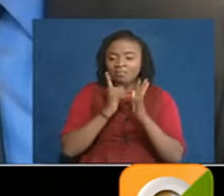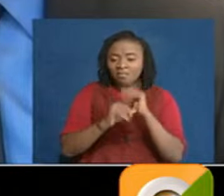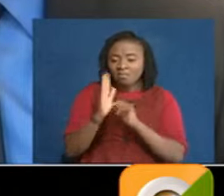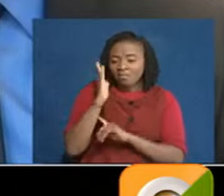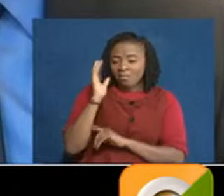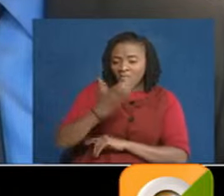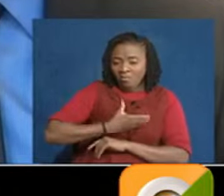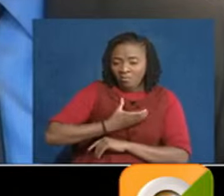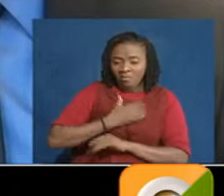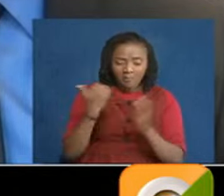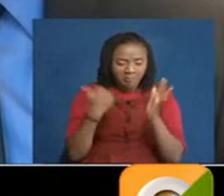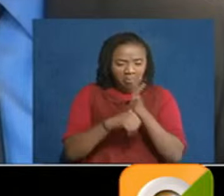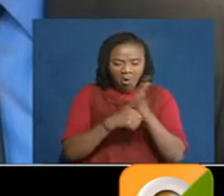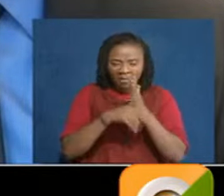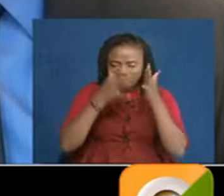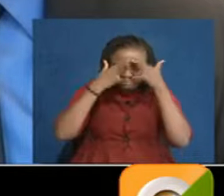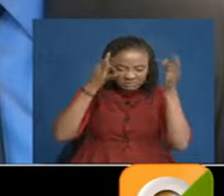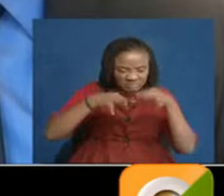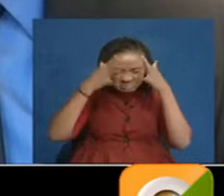the veto power?